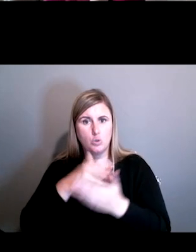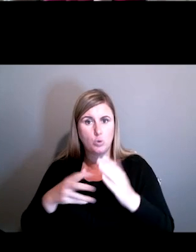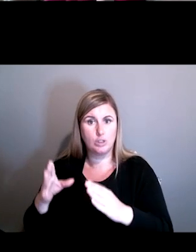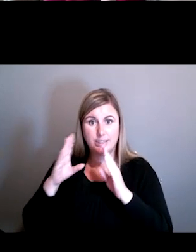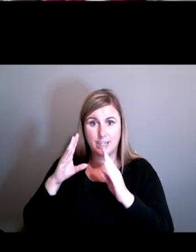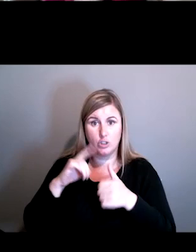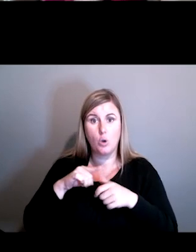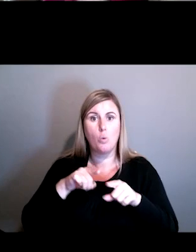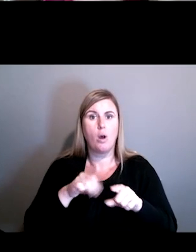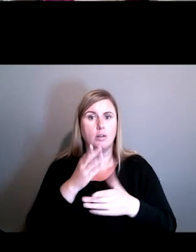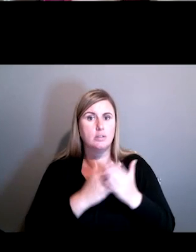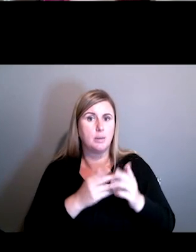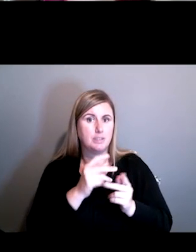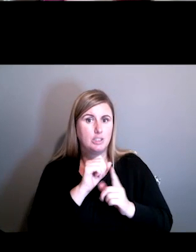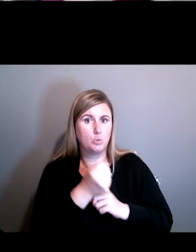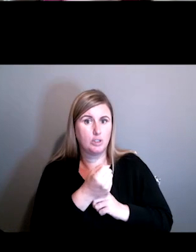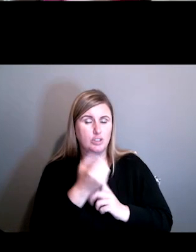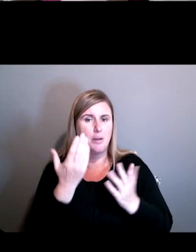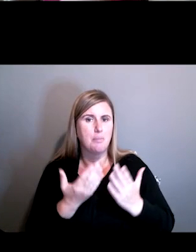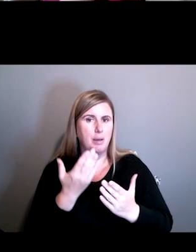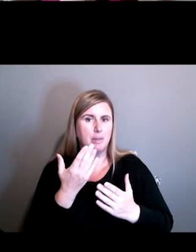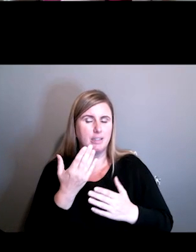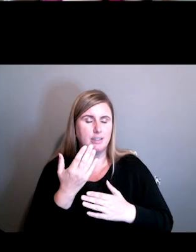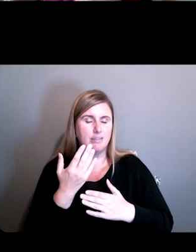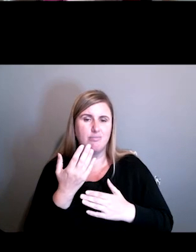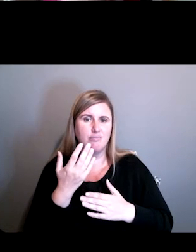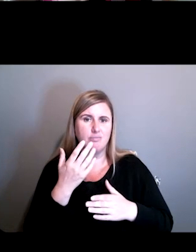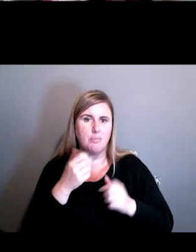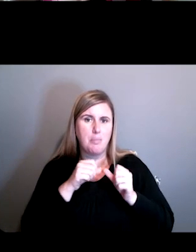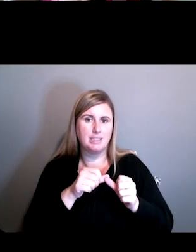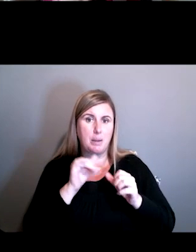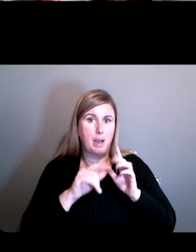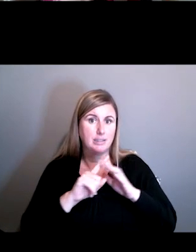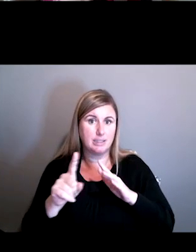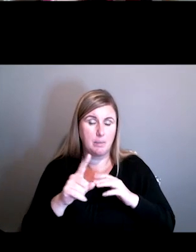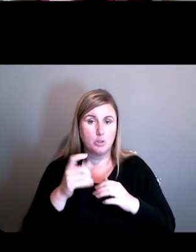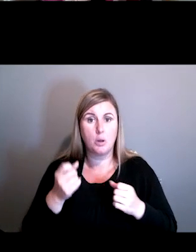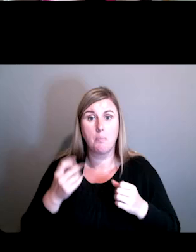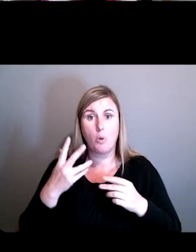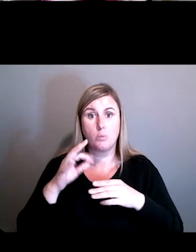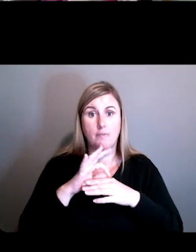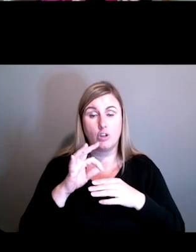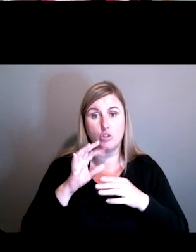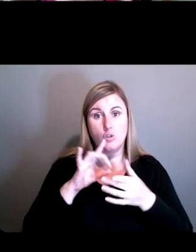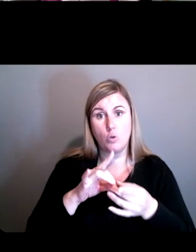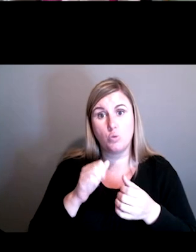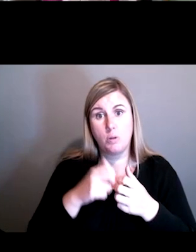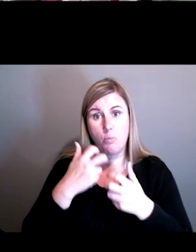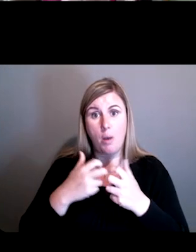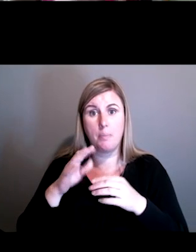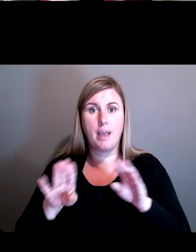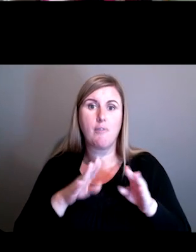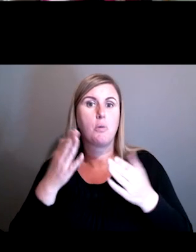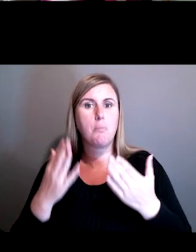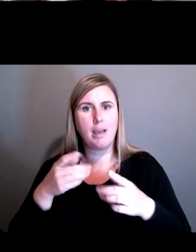of conditions, it may be maintained by escape. So these multiple functions associated with problem behaviors may explain why in some